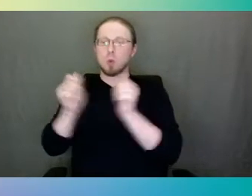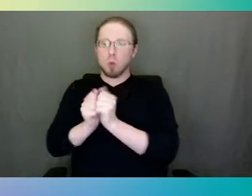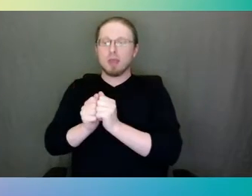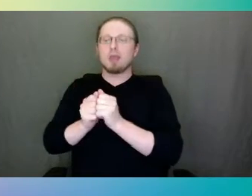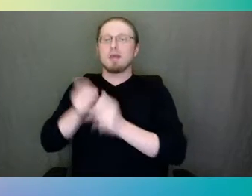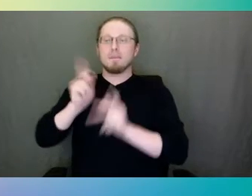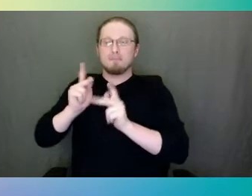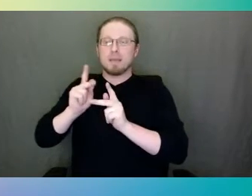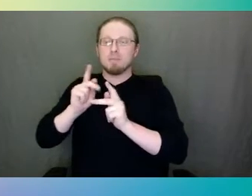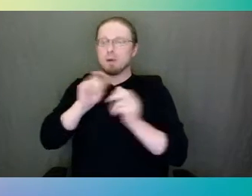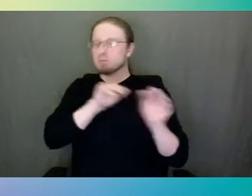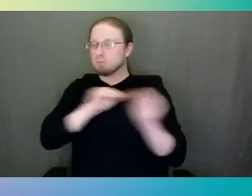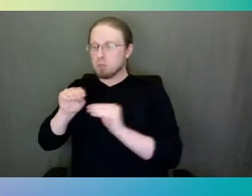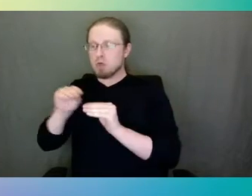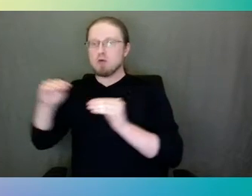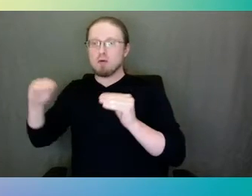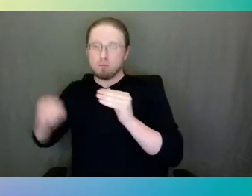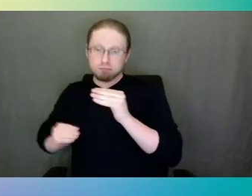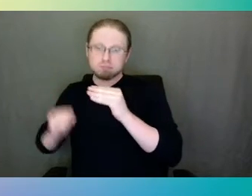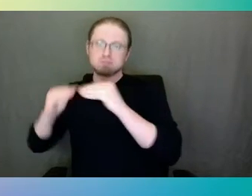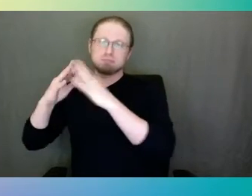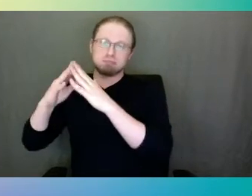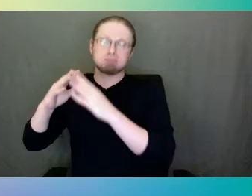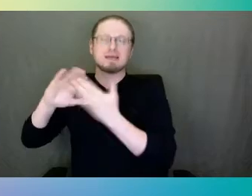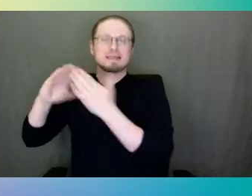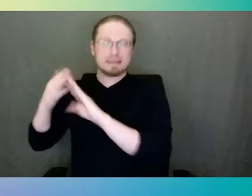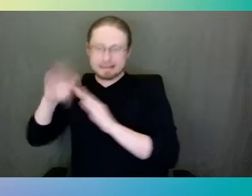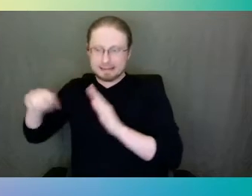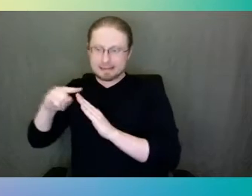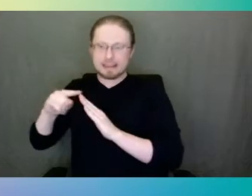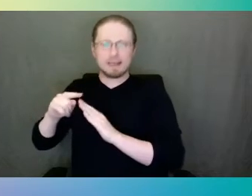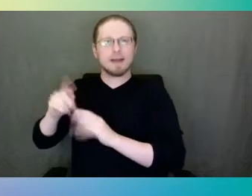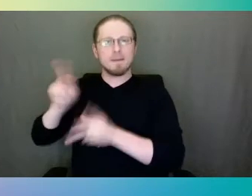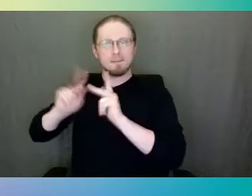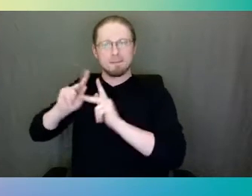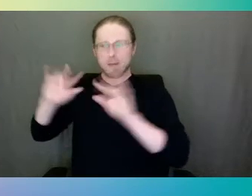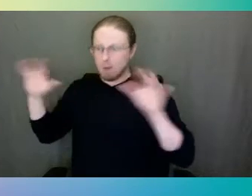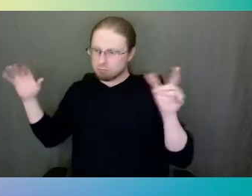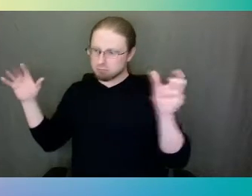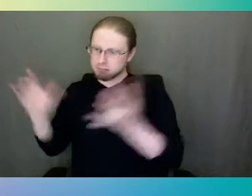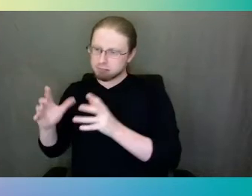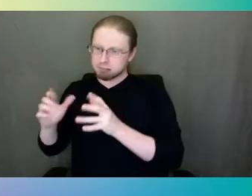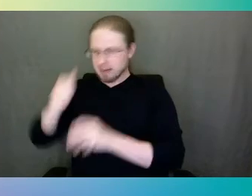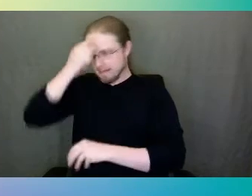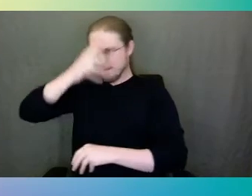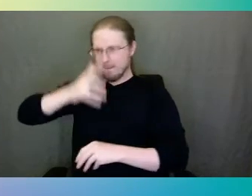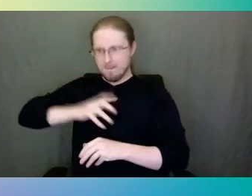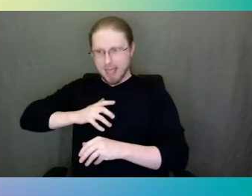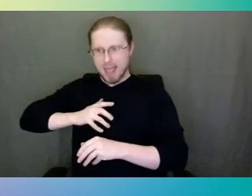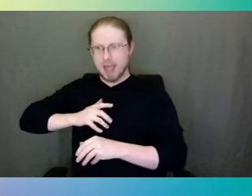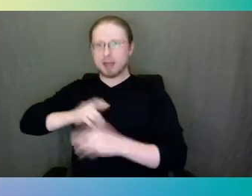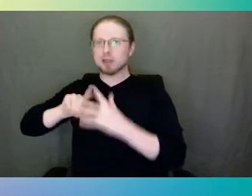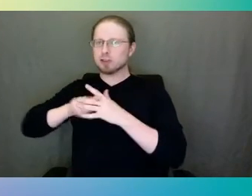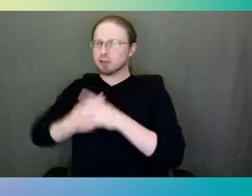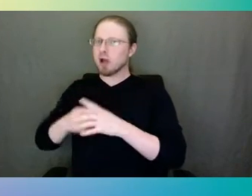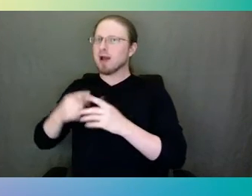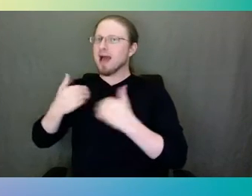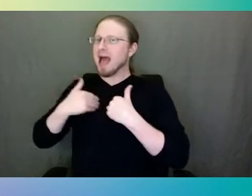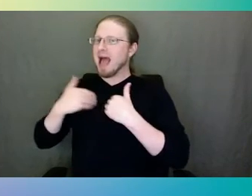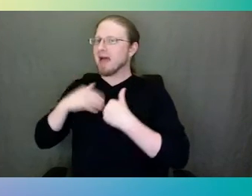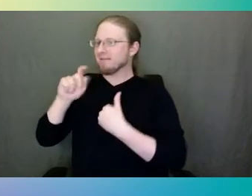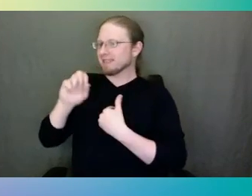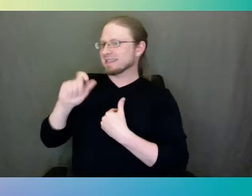England places where men are gathering and they are having sex or dressing effeminately, and they're called